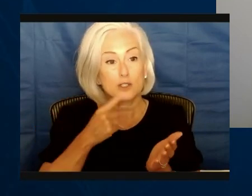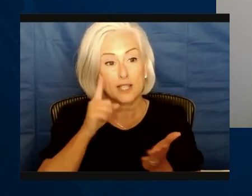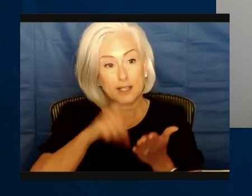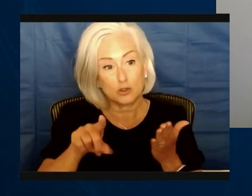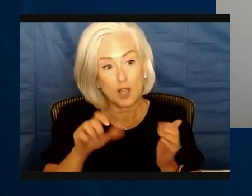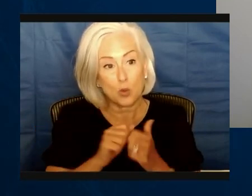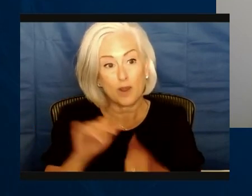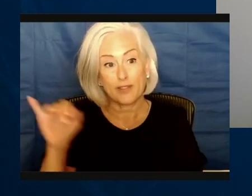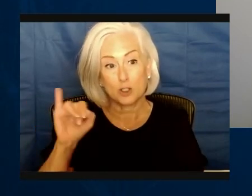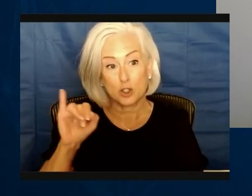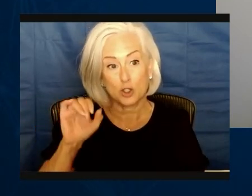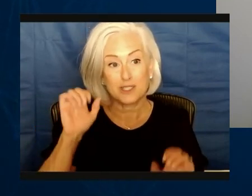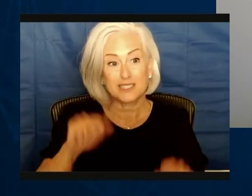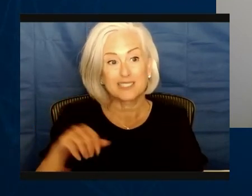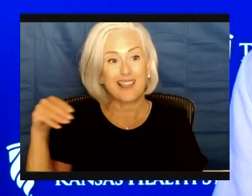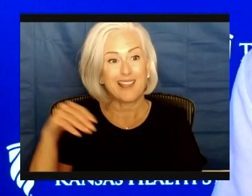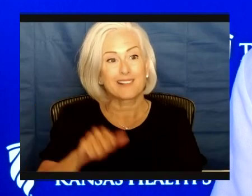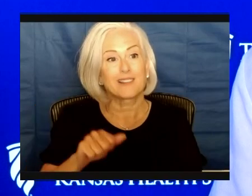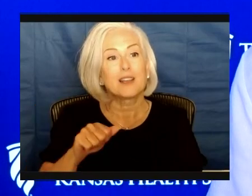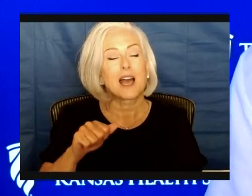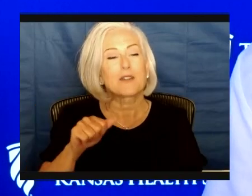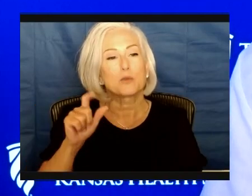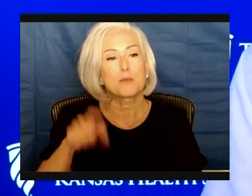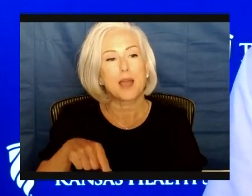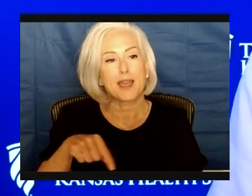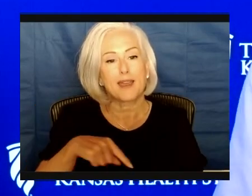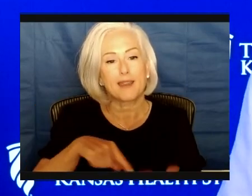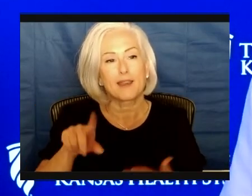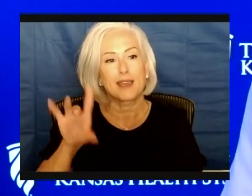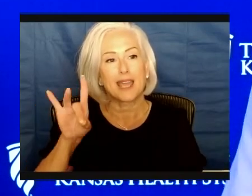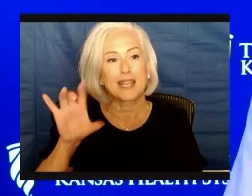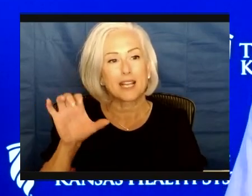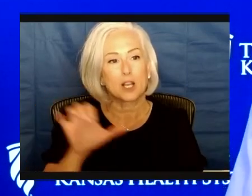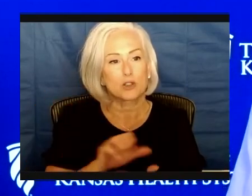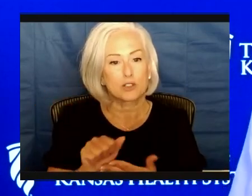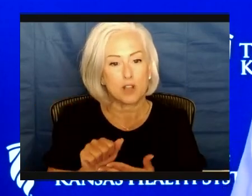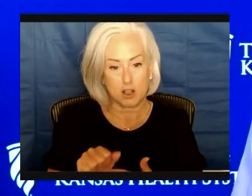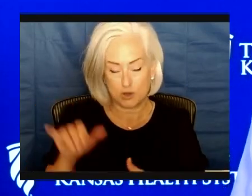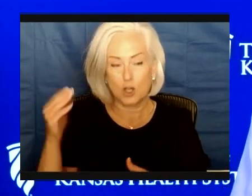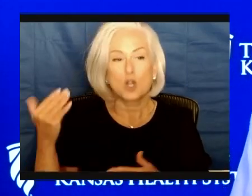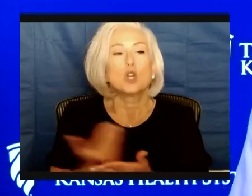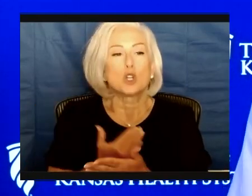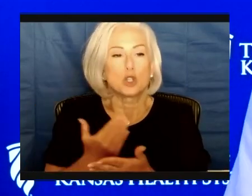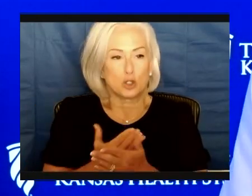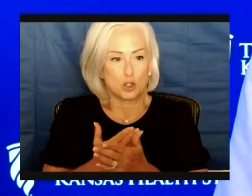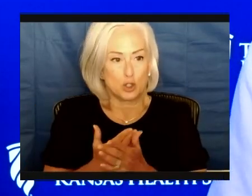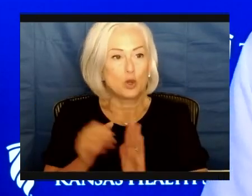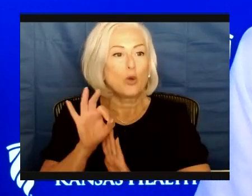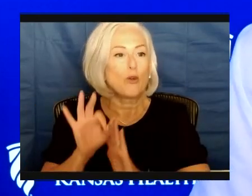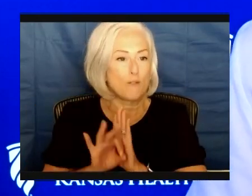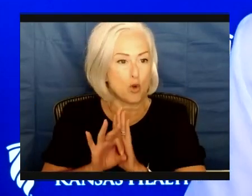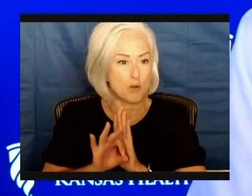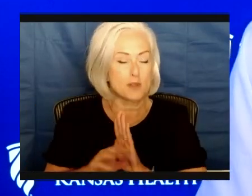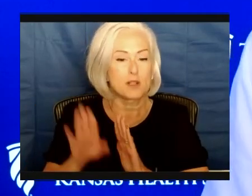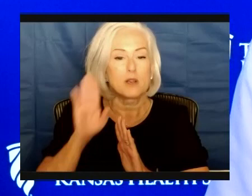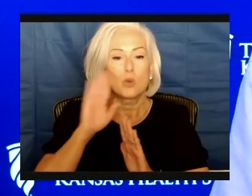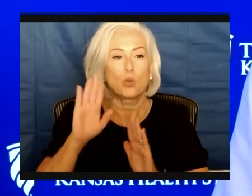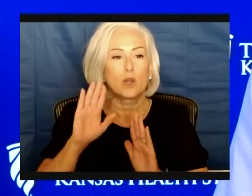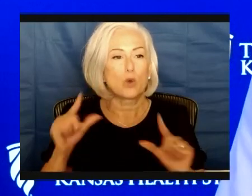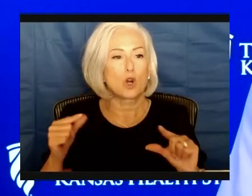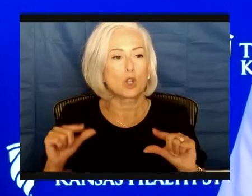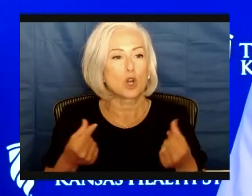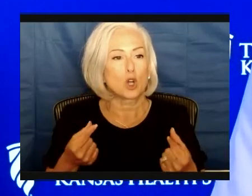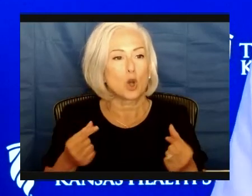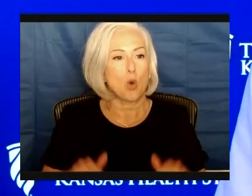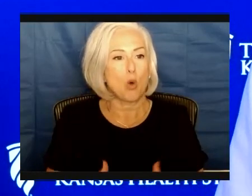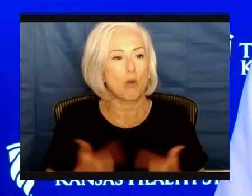cost about $800. Yeah, so it's the new formulation. We are going to be go live with the health system here, I think